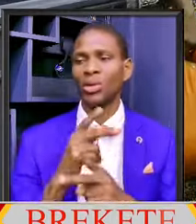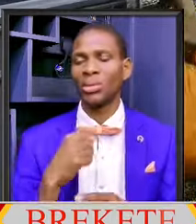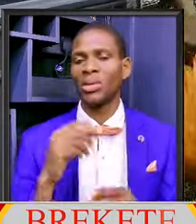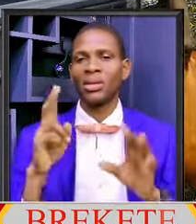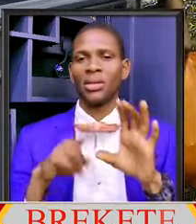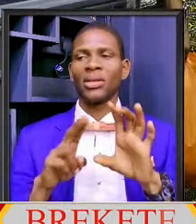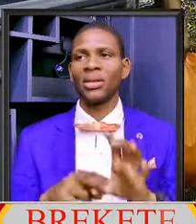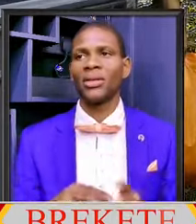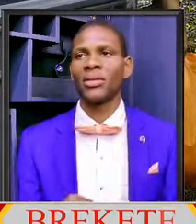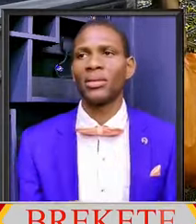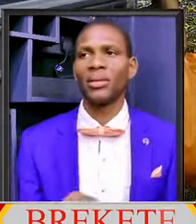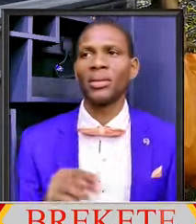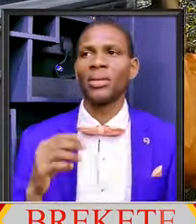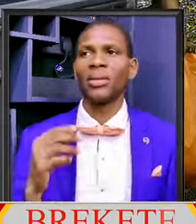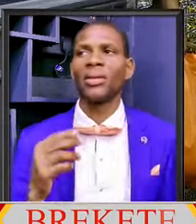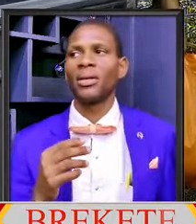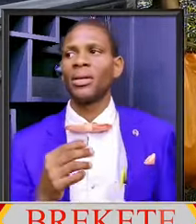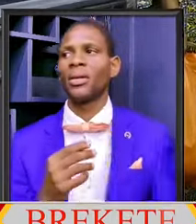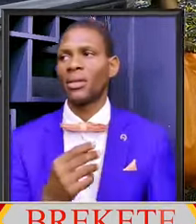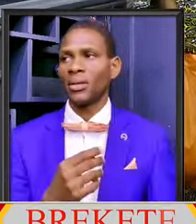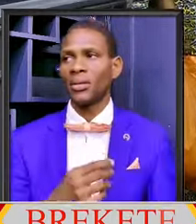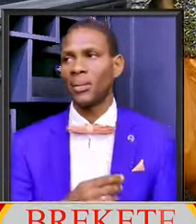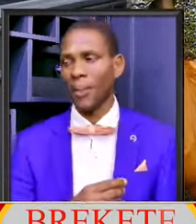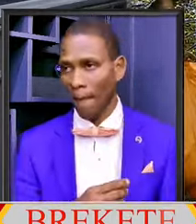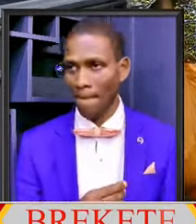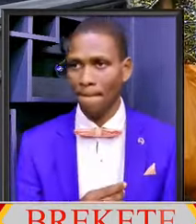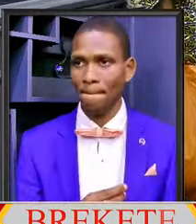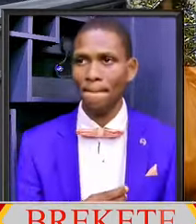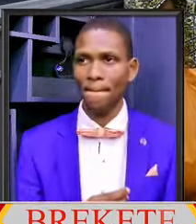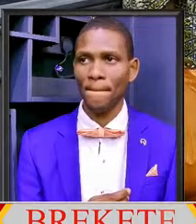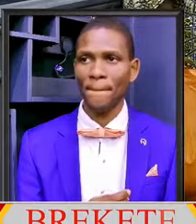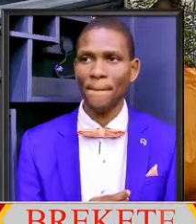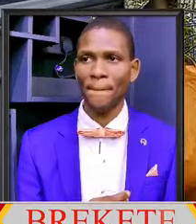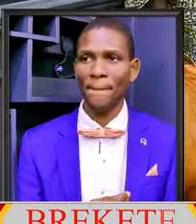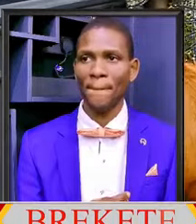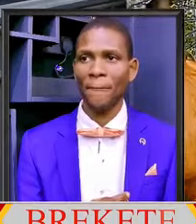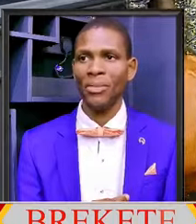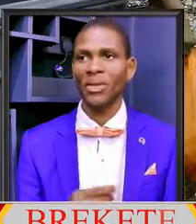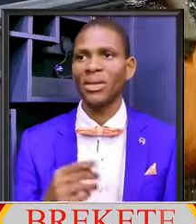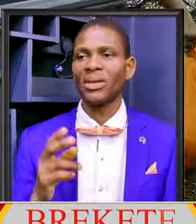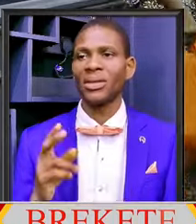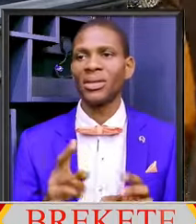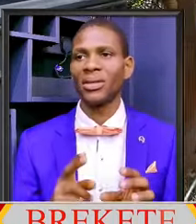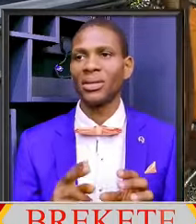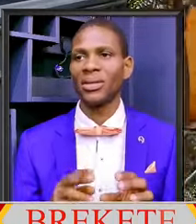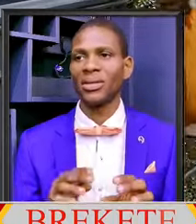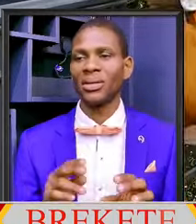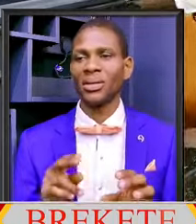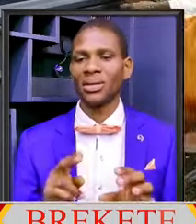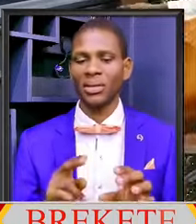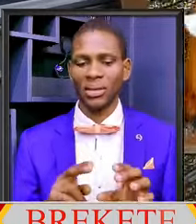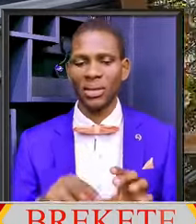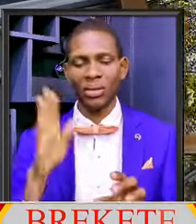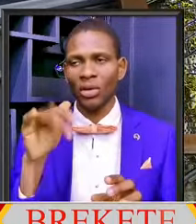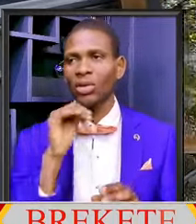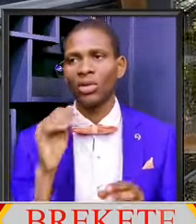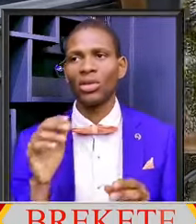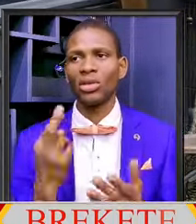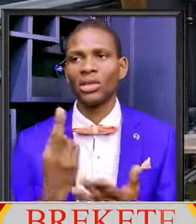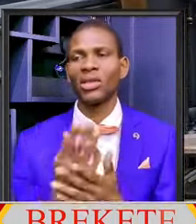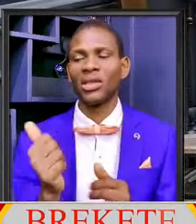ma. Hajaza, na mo ungo de Allah vada lada. Yes. To chair no go reach everybody, but please sit